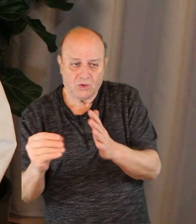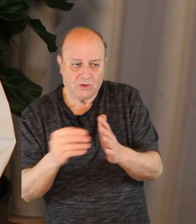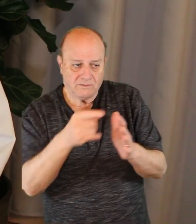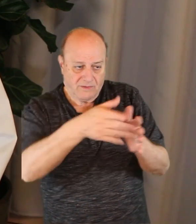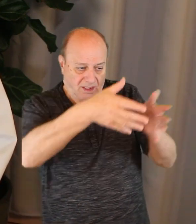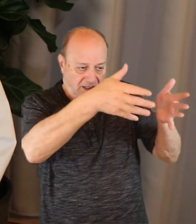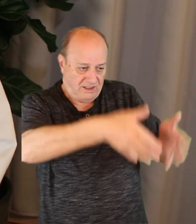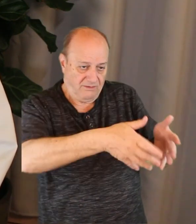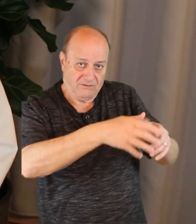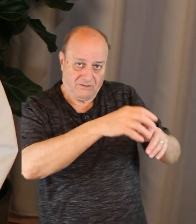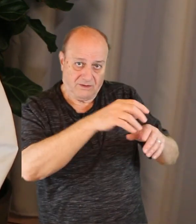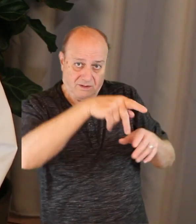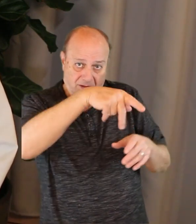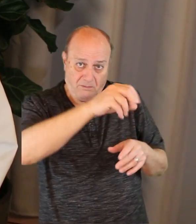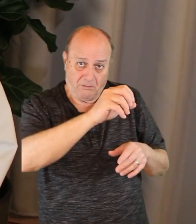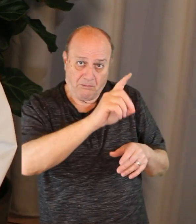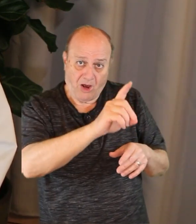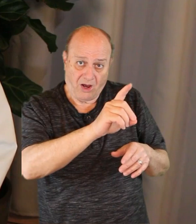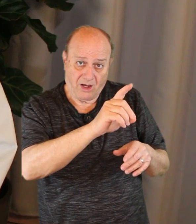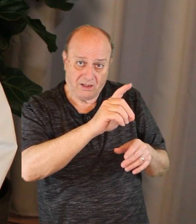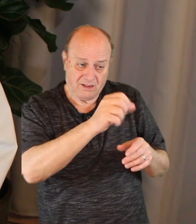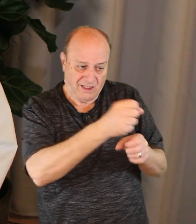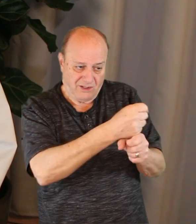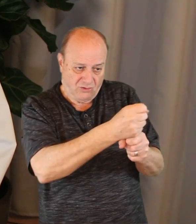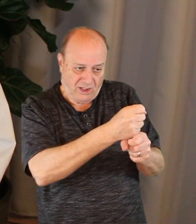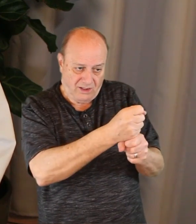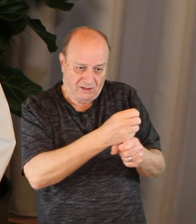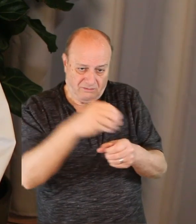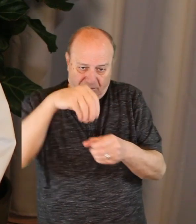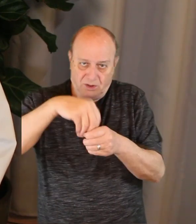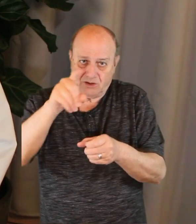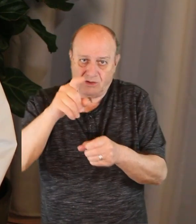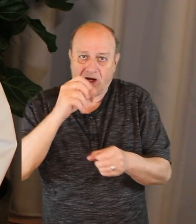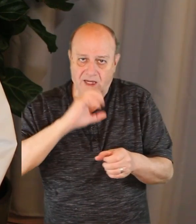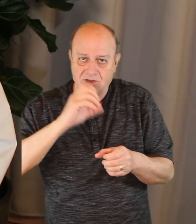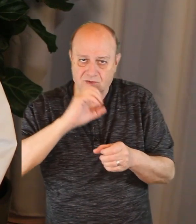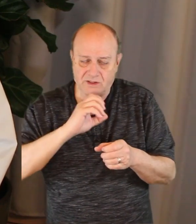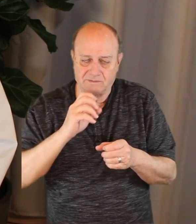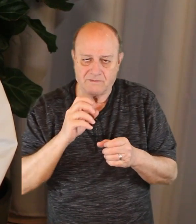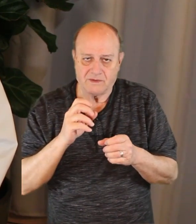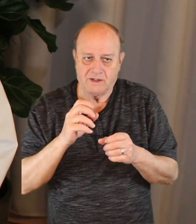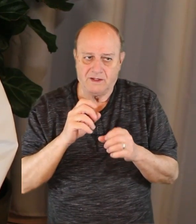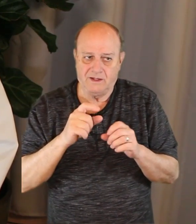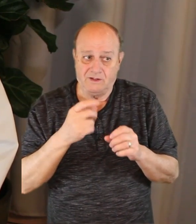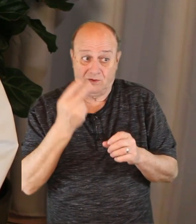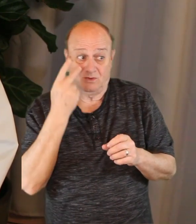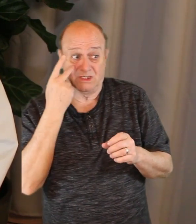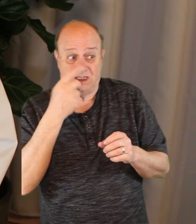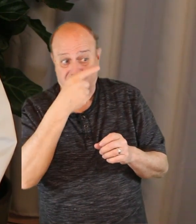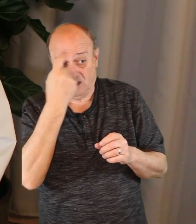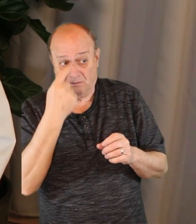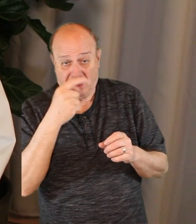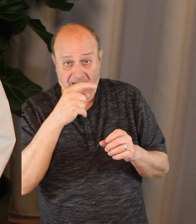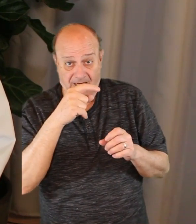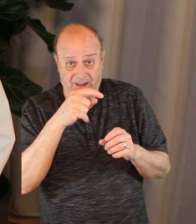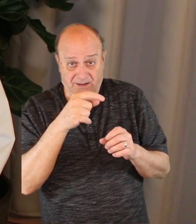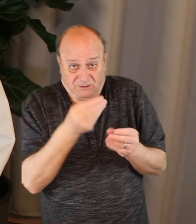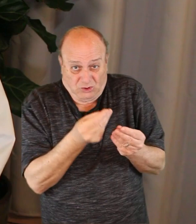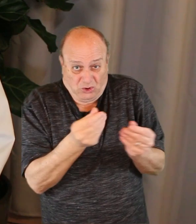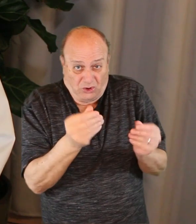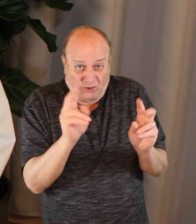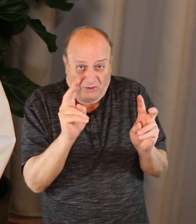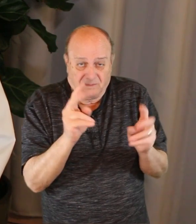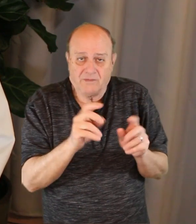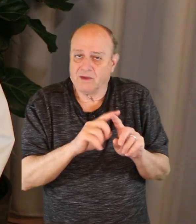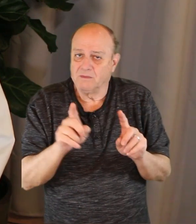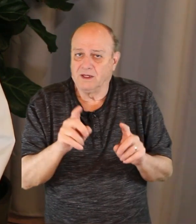So you see some black specks, but the flavor is almost all but extracted and